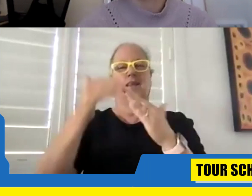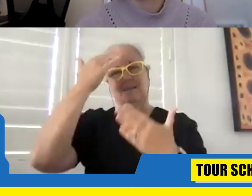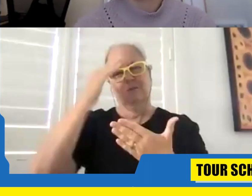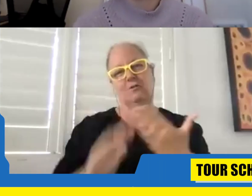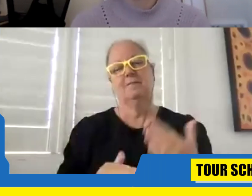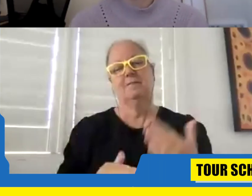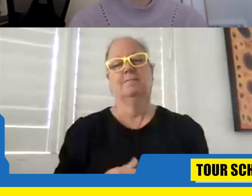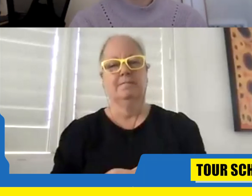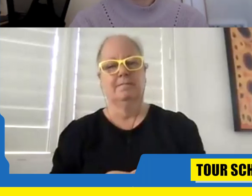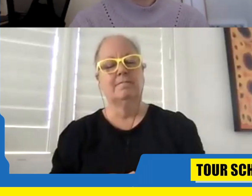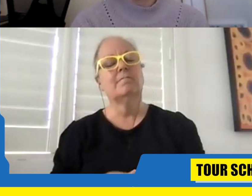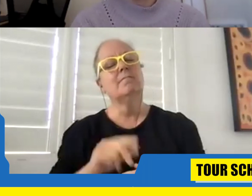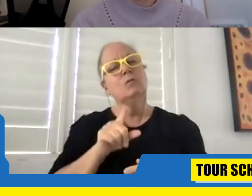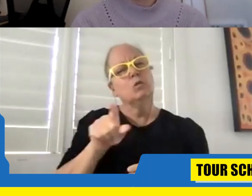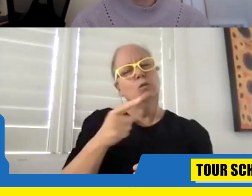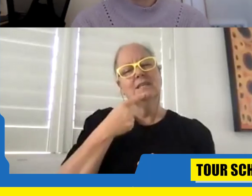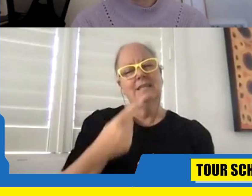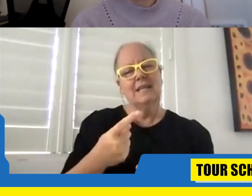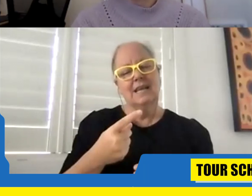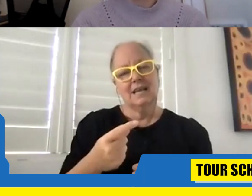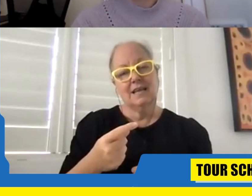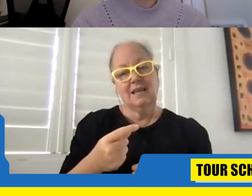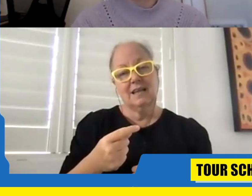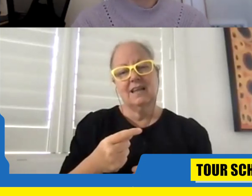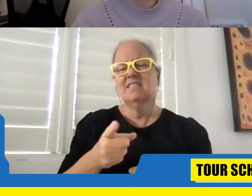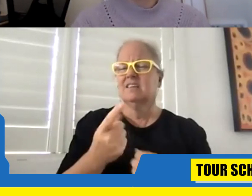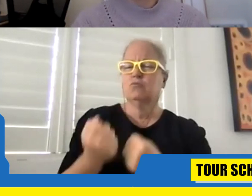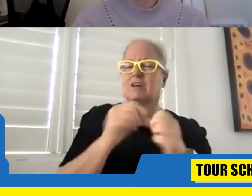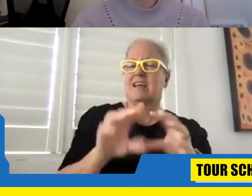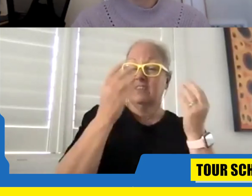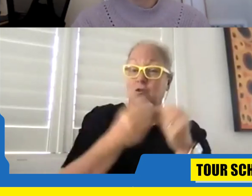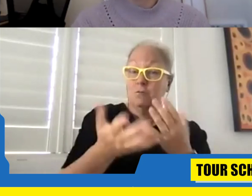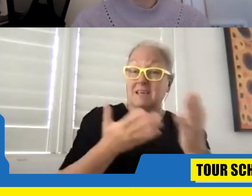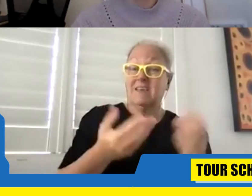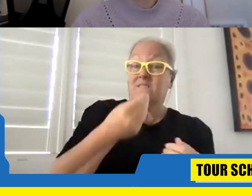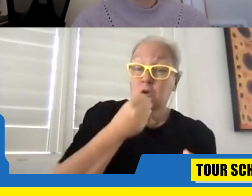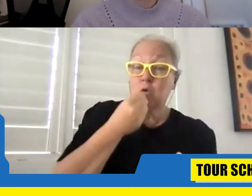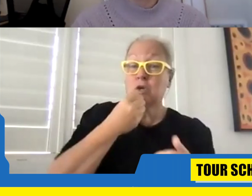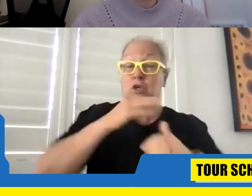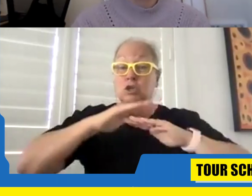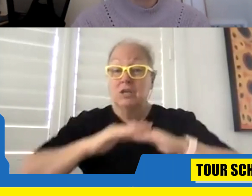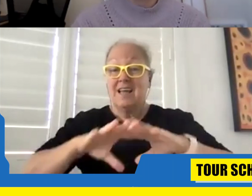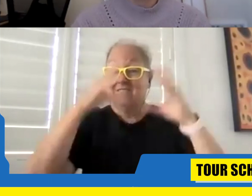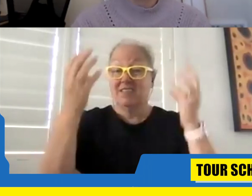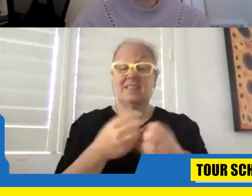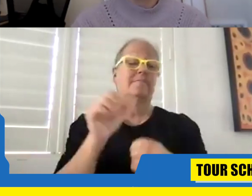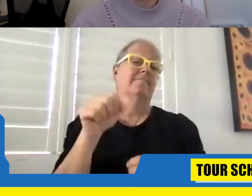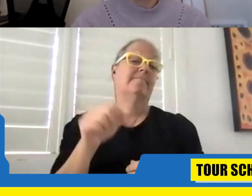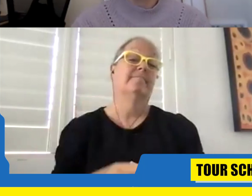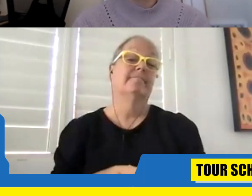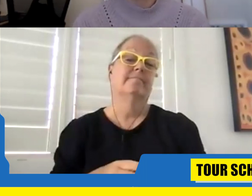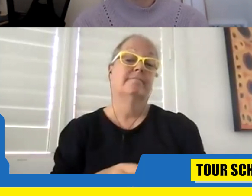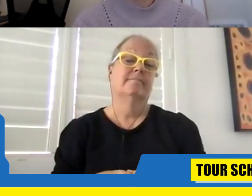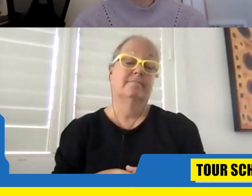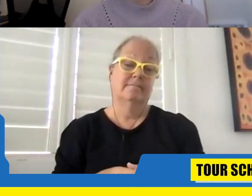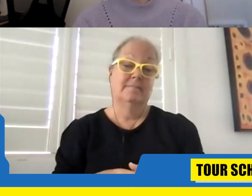say people brought everything, does that mean they brought their food as well? Yep. Yeah. And have you ever everything, and